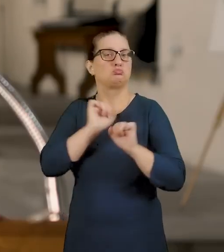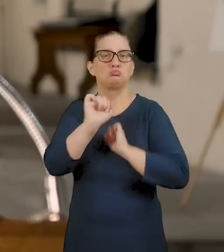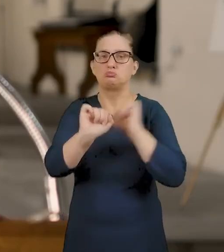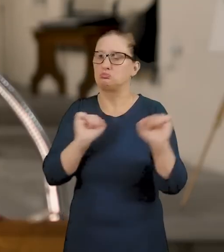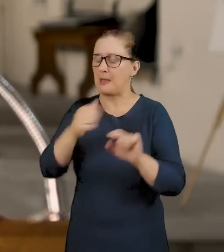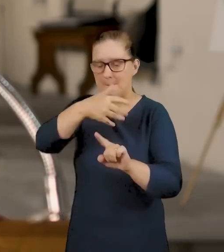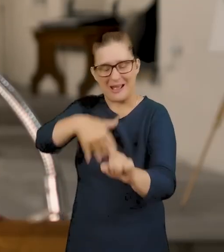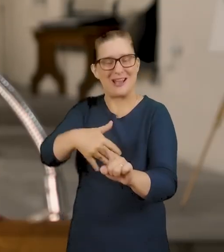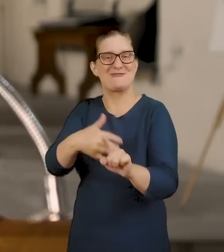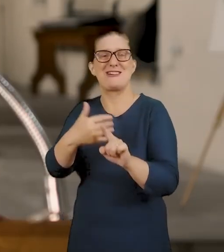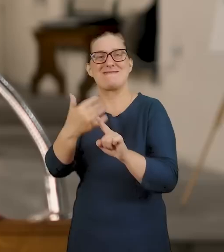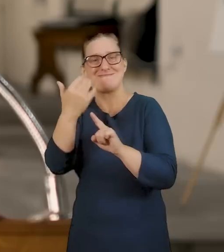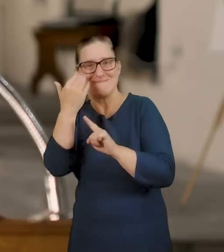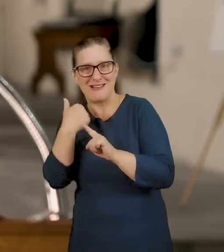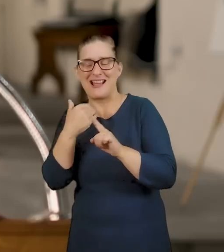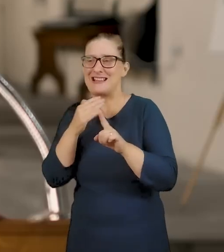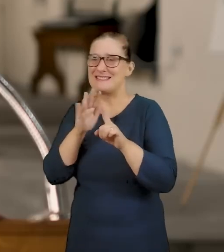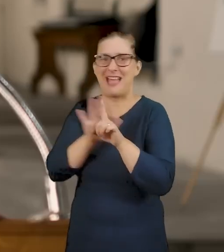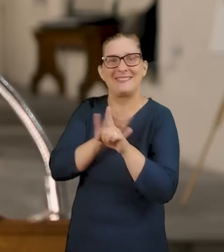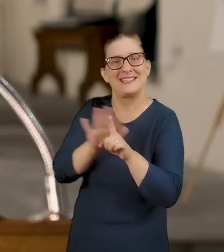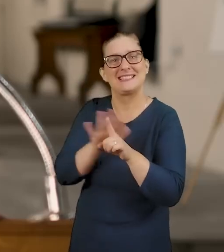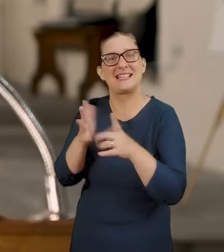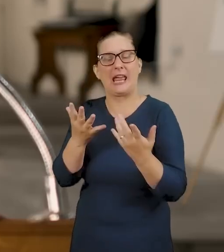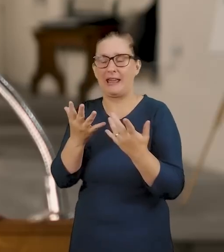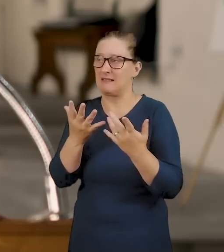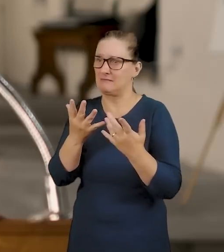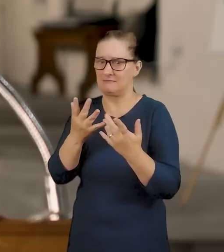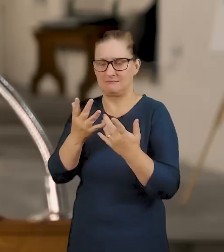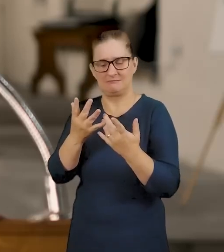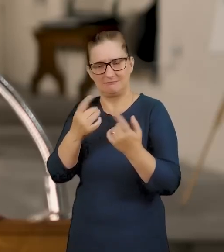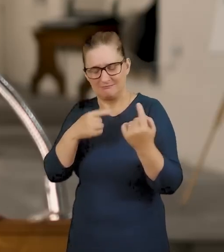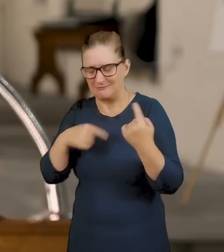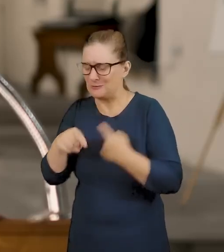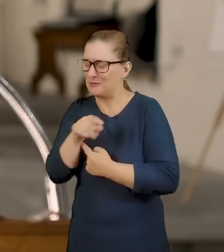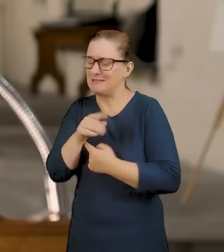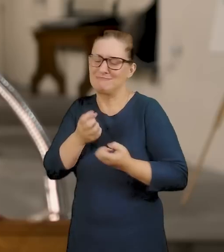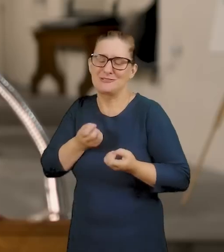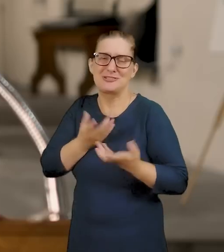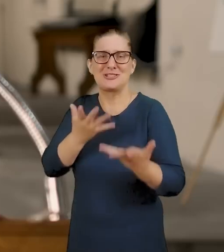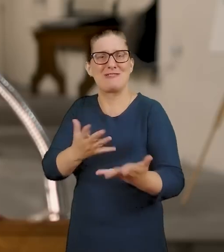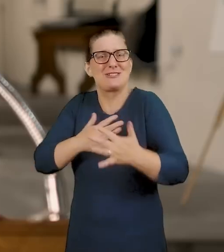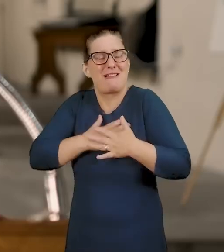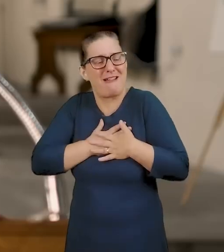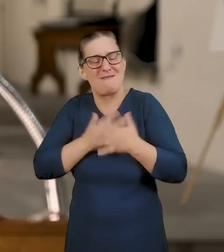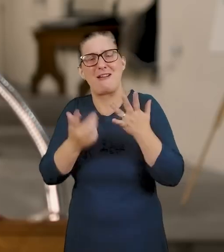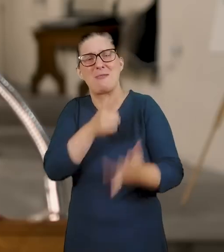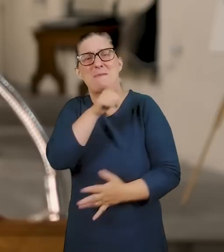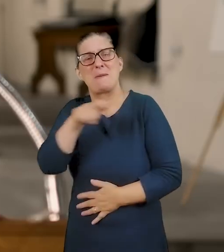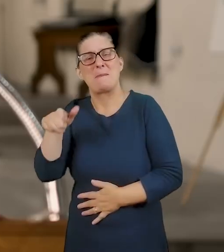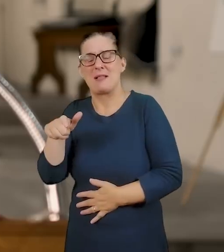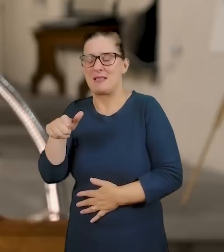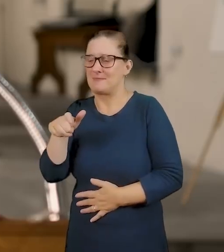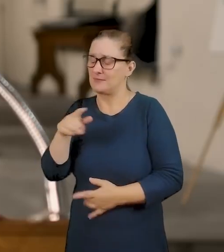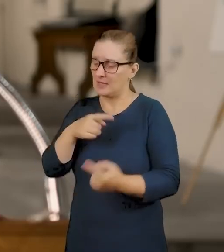irrespective of background, race, and ethnicity. May we be generous in our